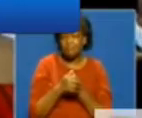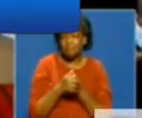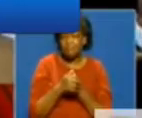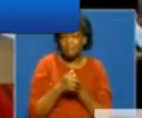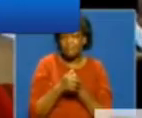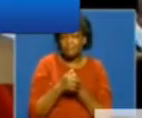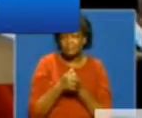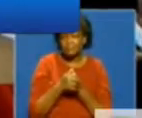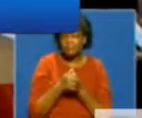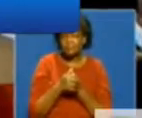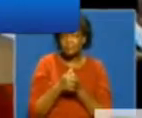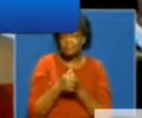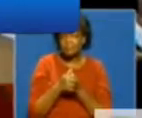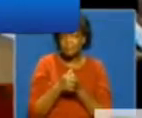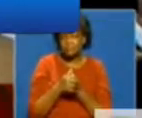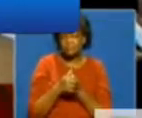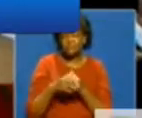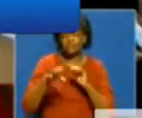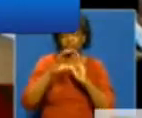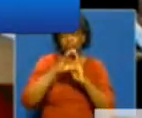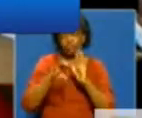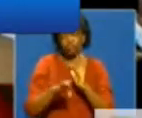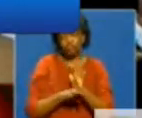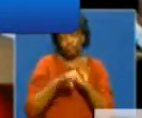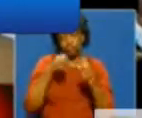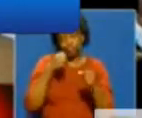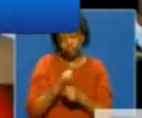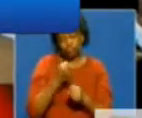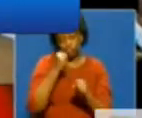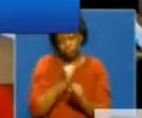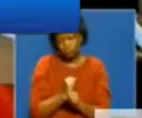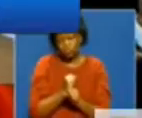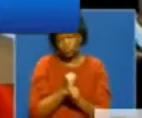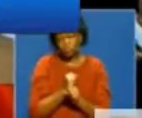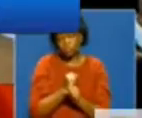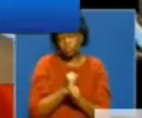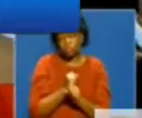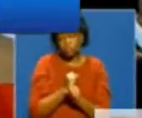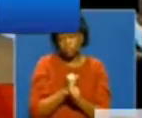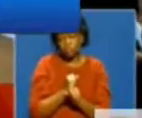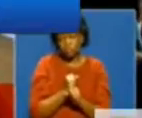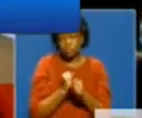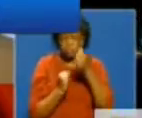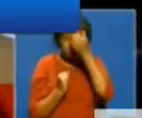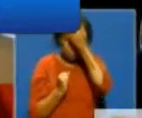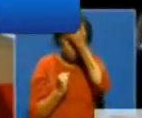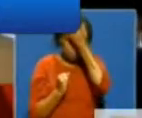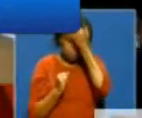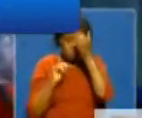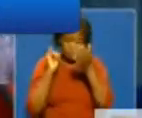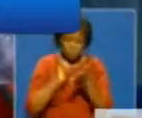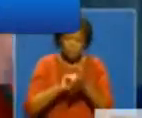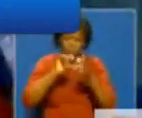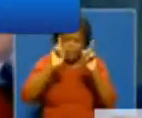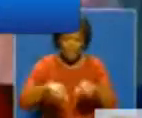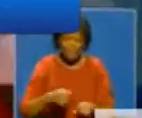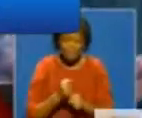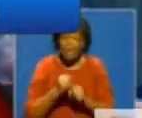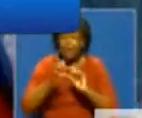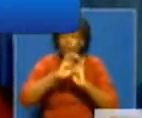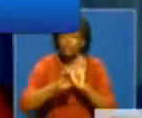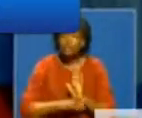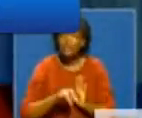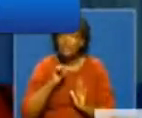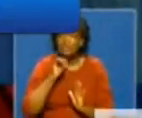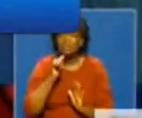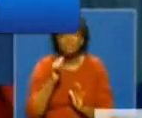It is a principle of constitution making that where you should make a constitution that is not too